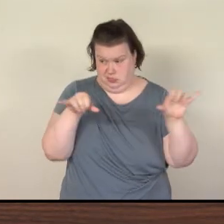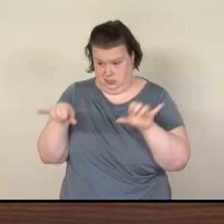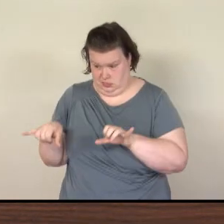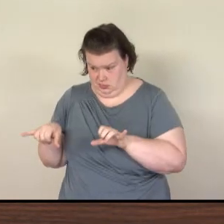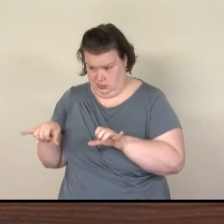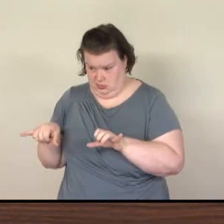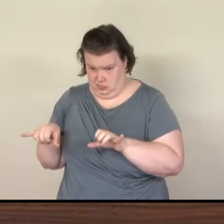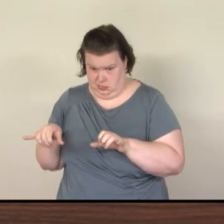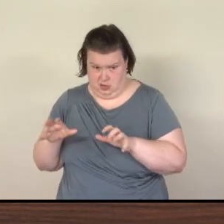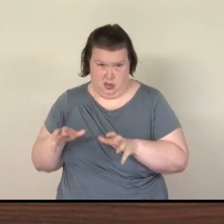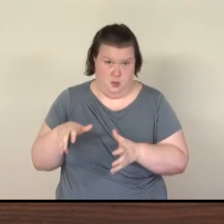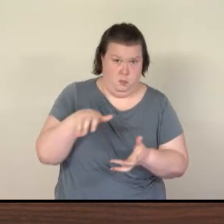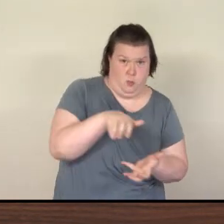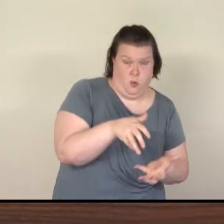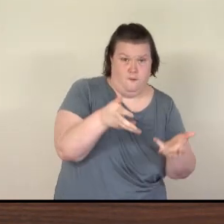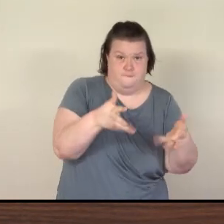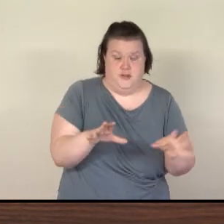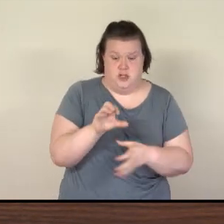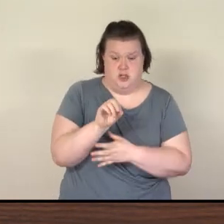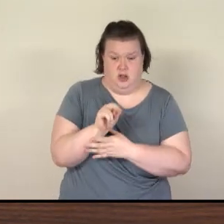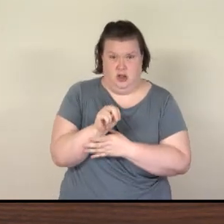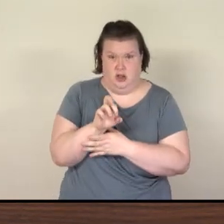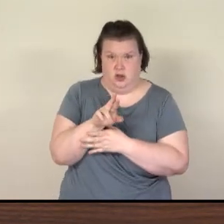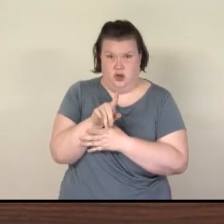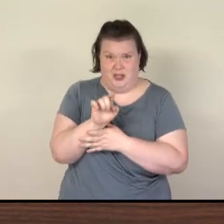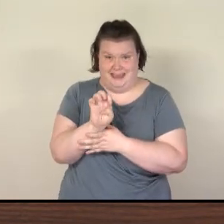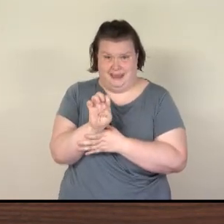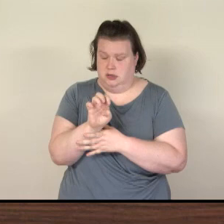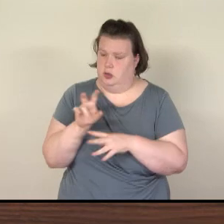finished concrete? No. No. Okay.